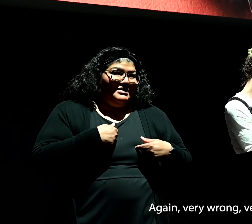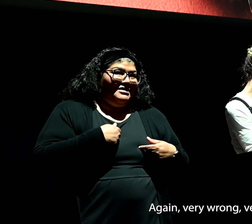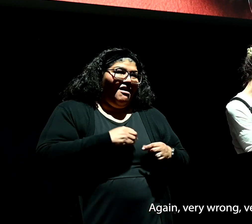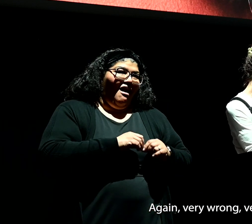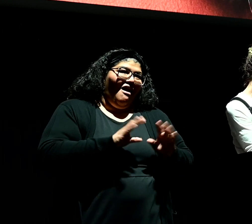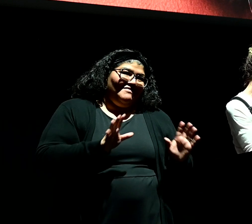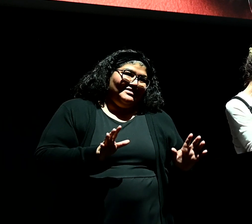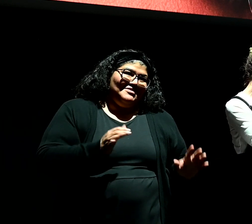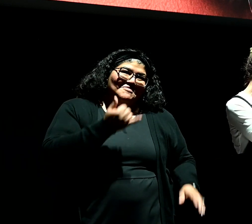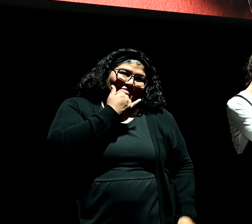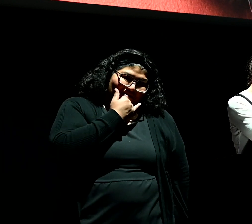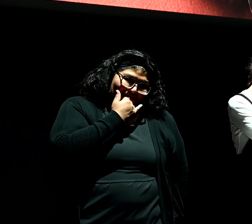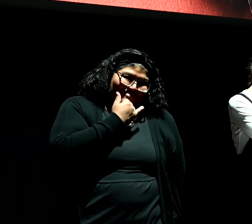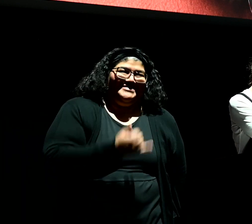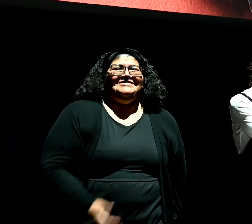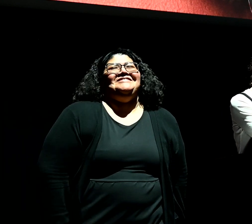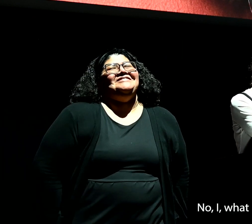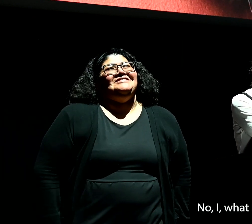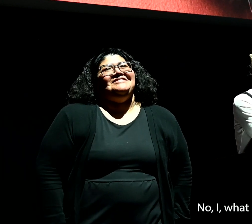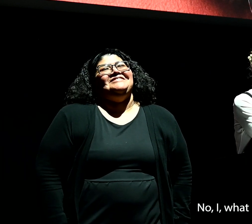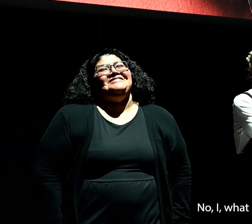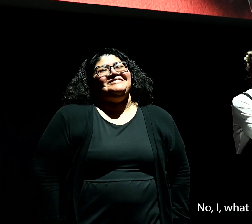wrong.